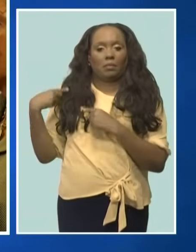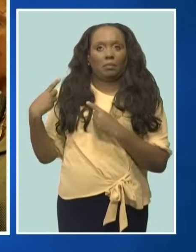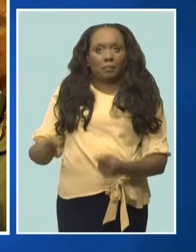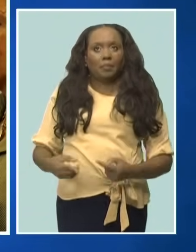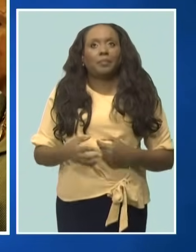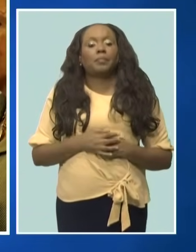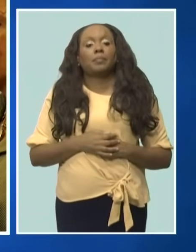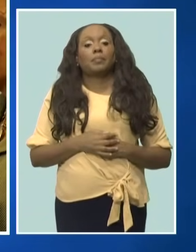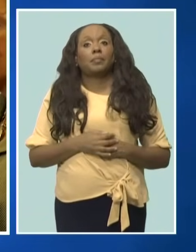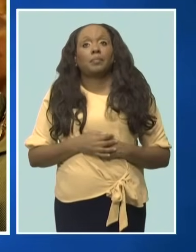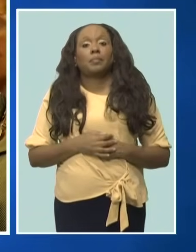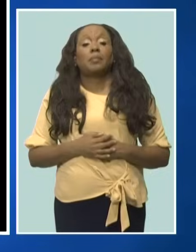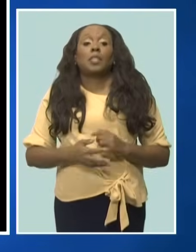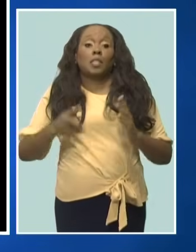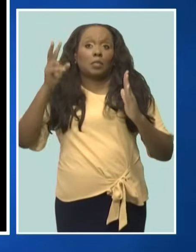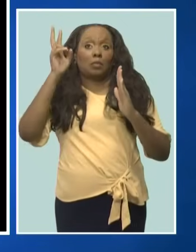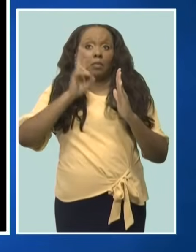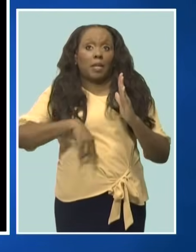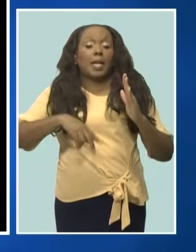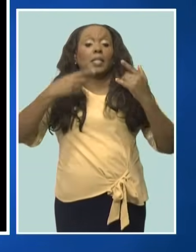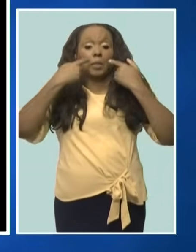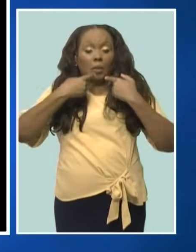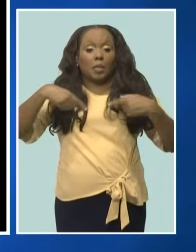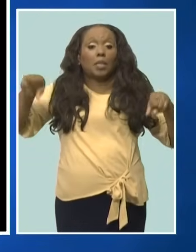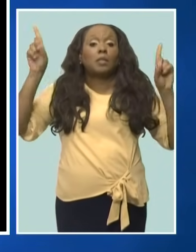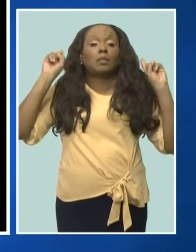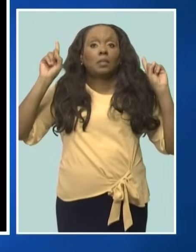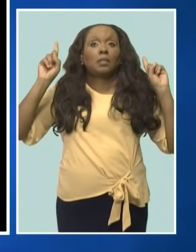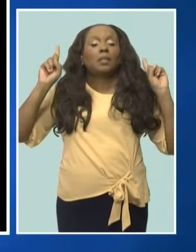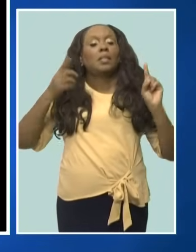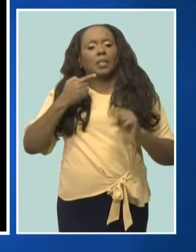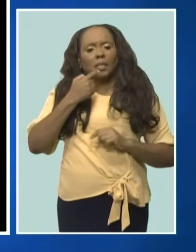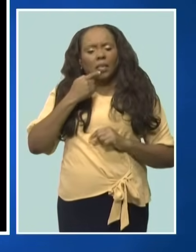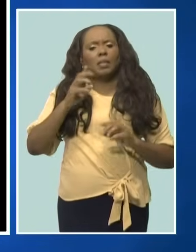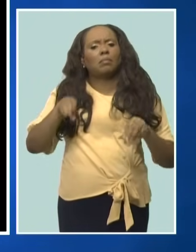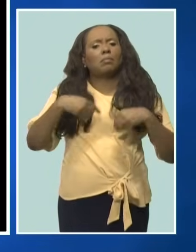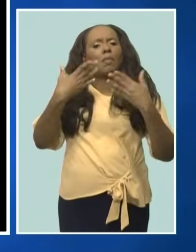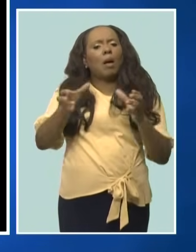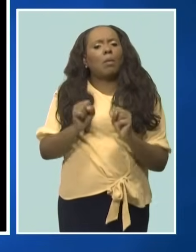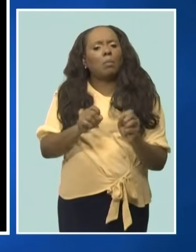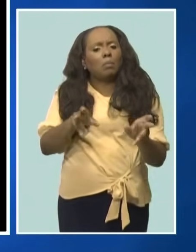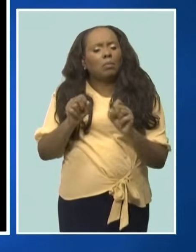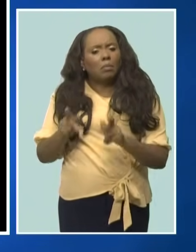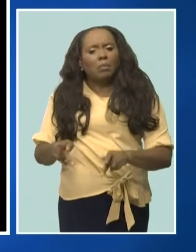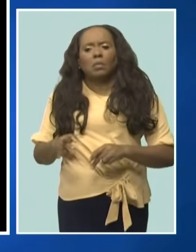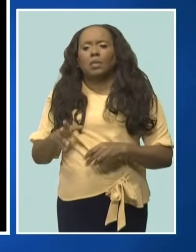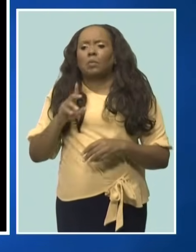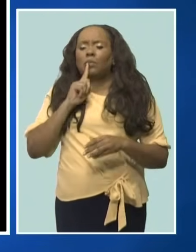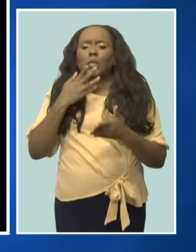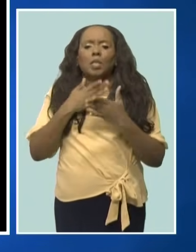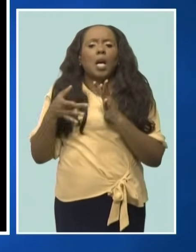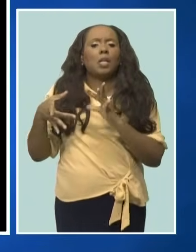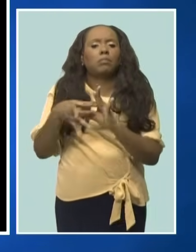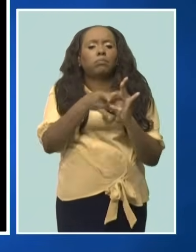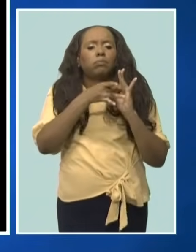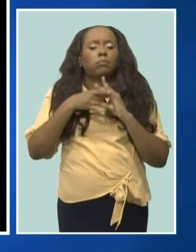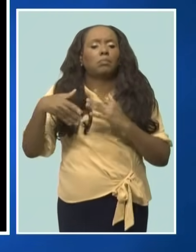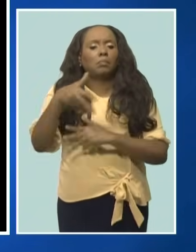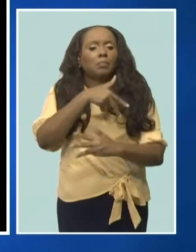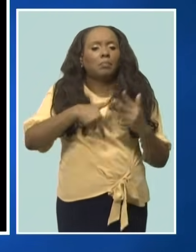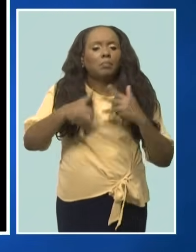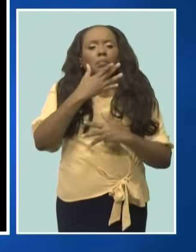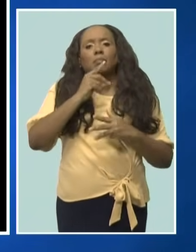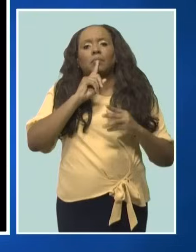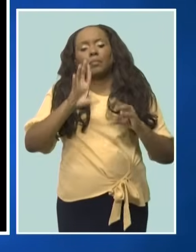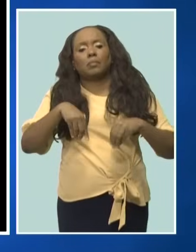the celebration, she said the Chamber had created opportunities, fostered a cohesive community, and contributed to the